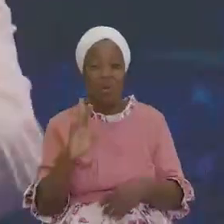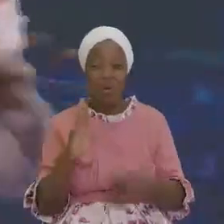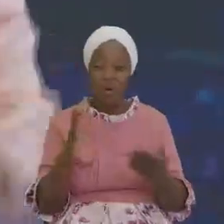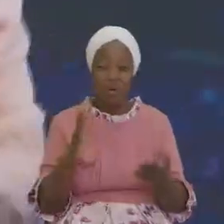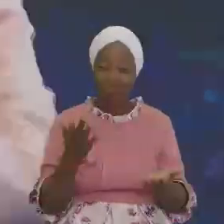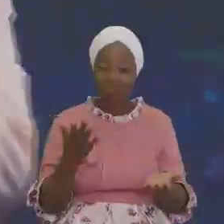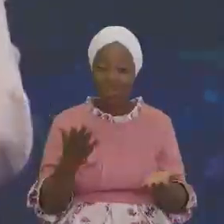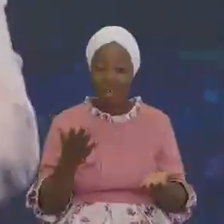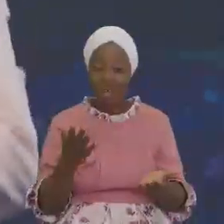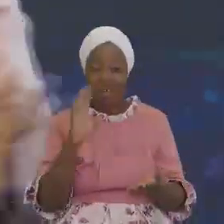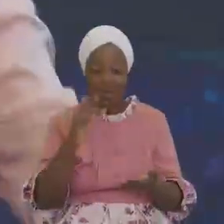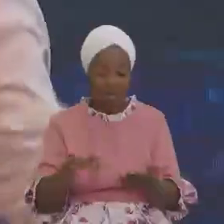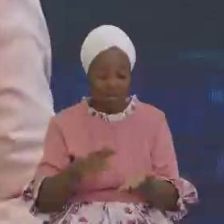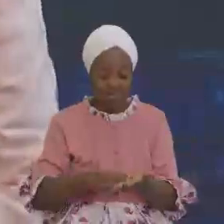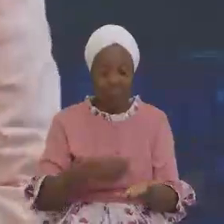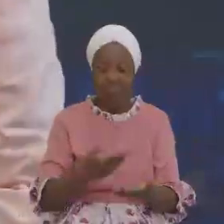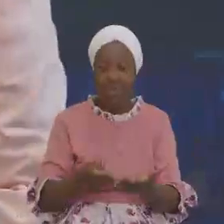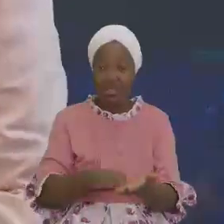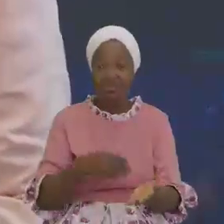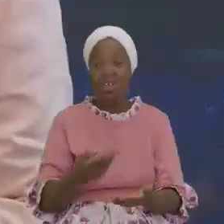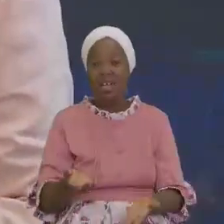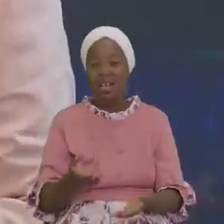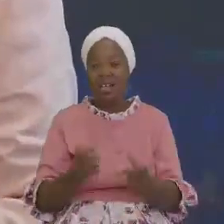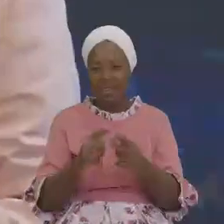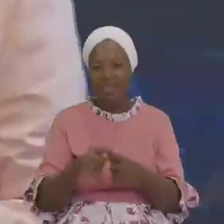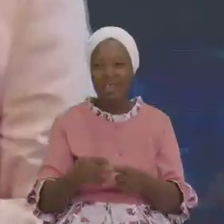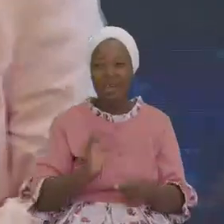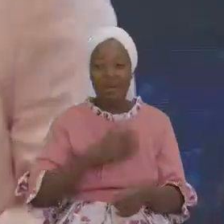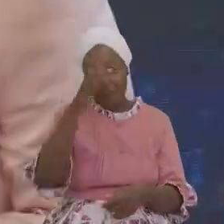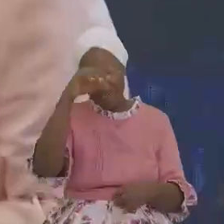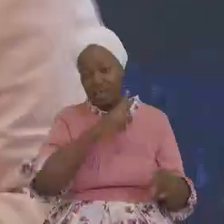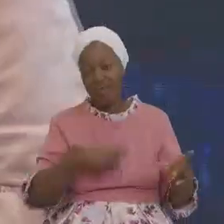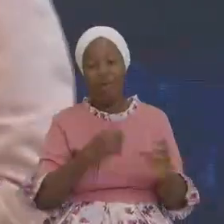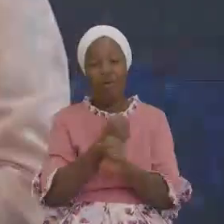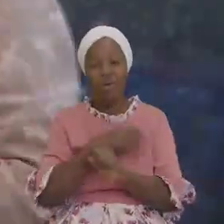color water or something to paint and all. I loved it.